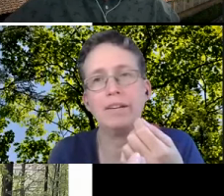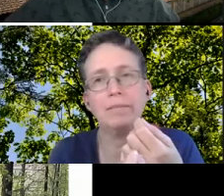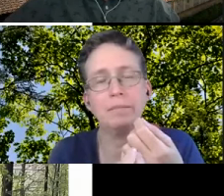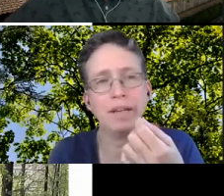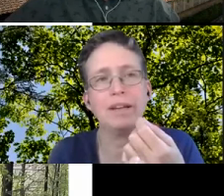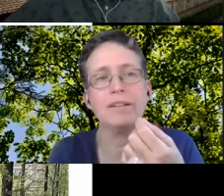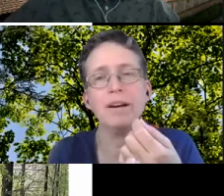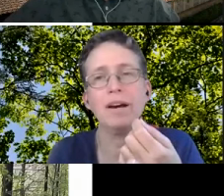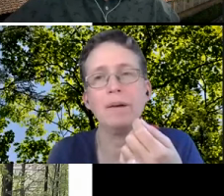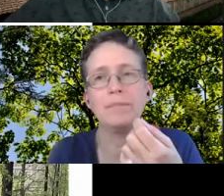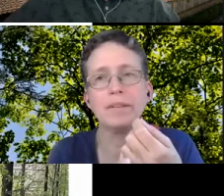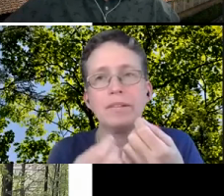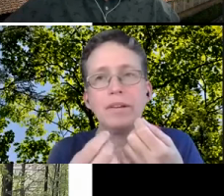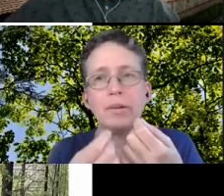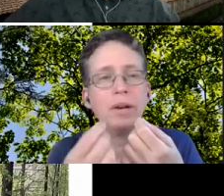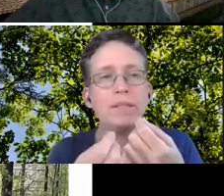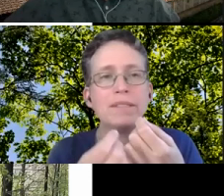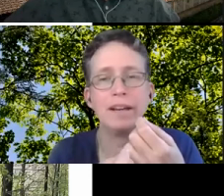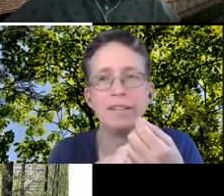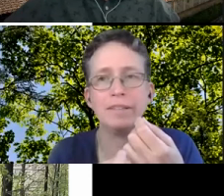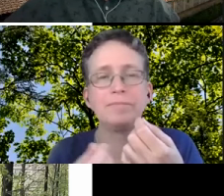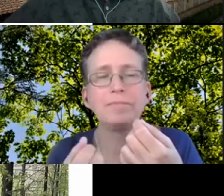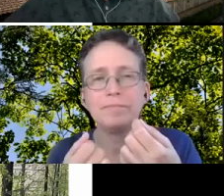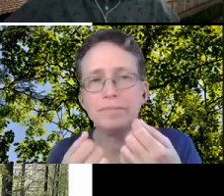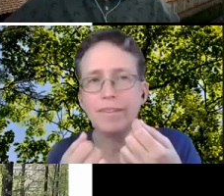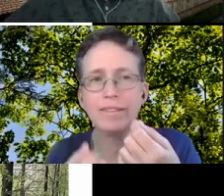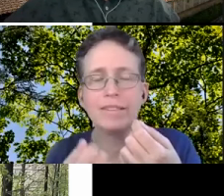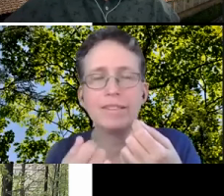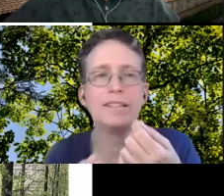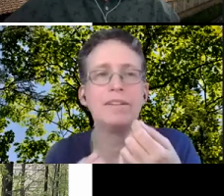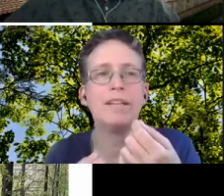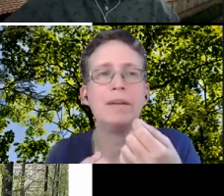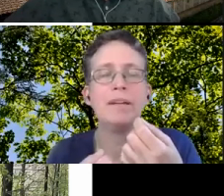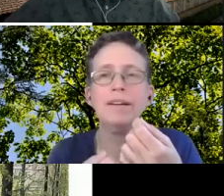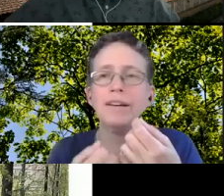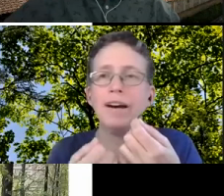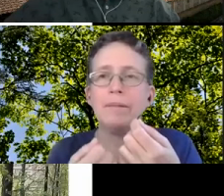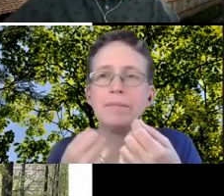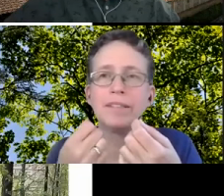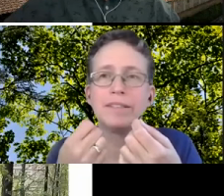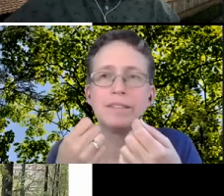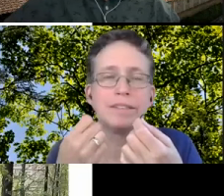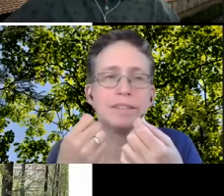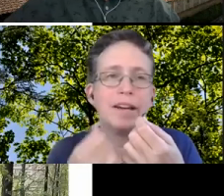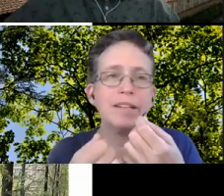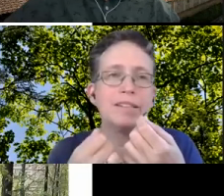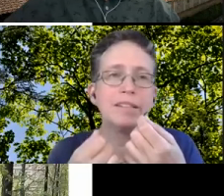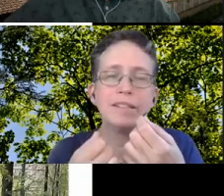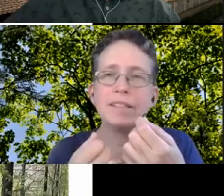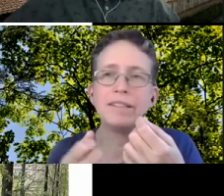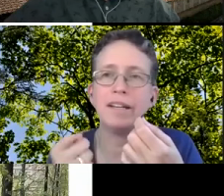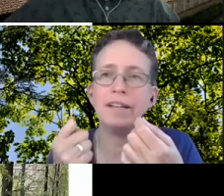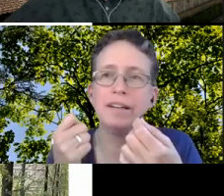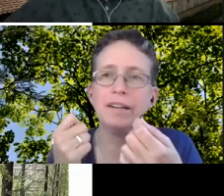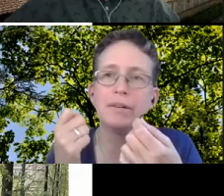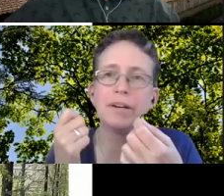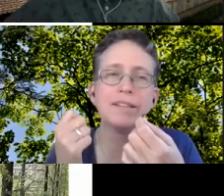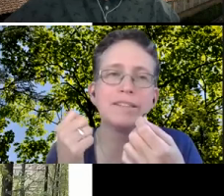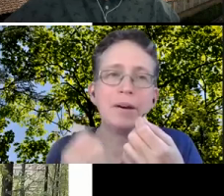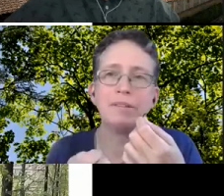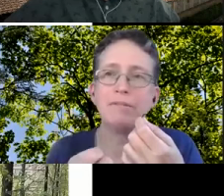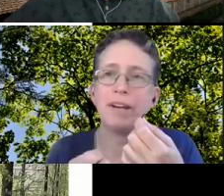dandelion-like plant called Crepus sancta. It's its scientific name. The scientists that did this study